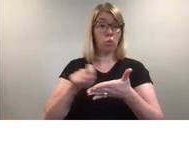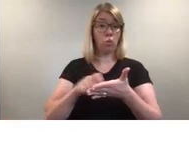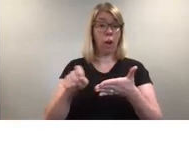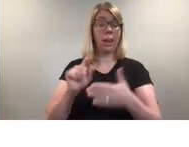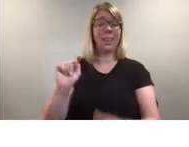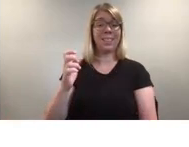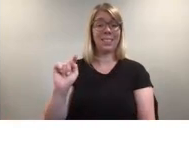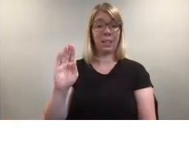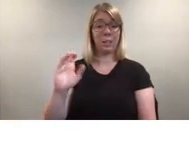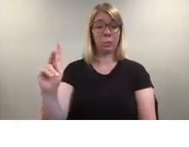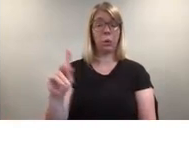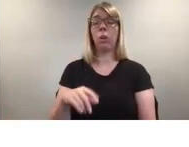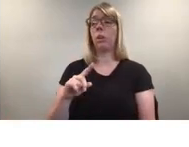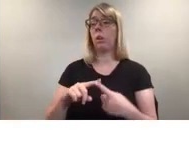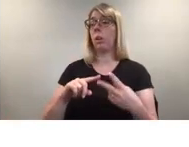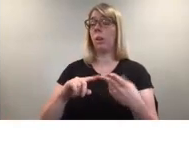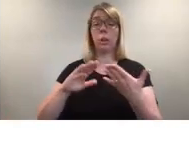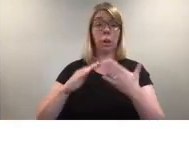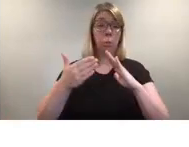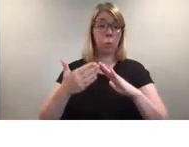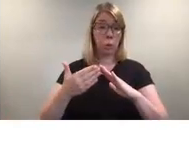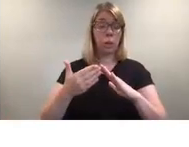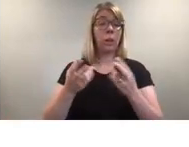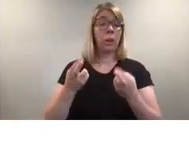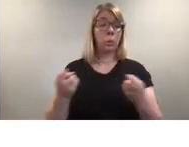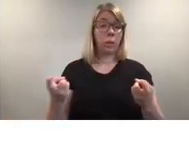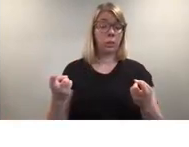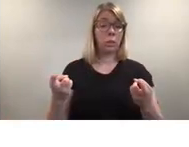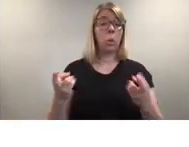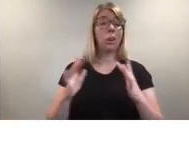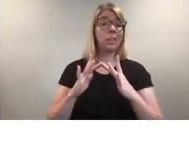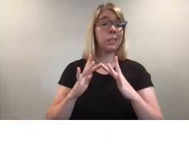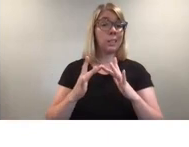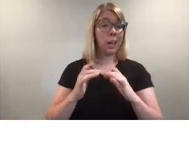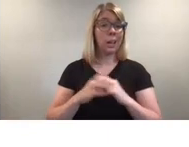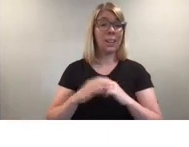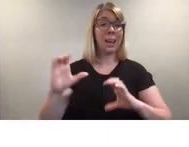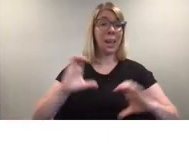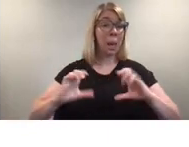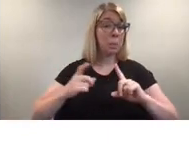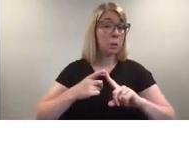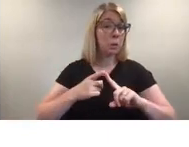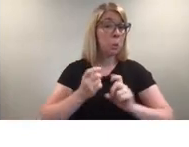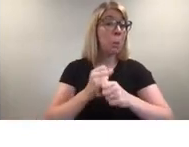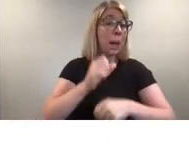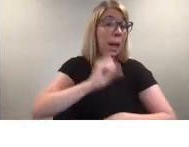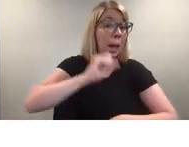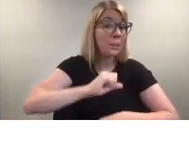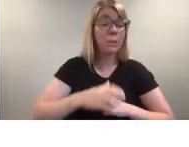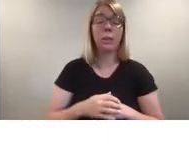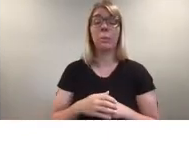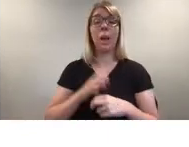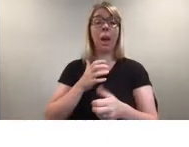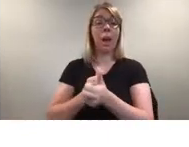community resource site, research and data, chemistry to make ice cream, update wiki, oral